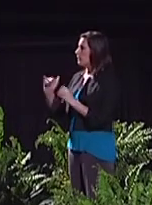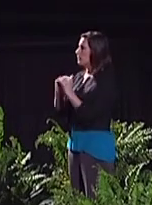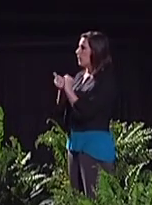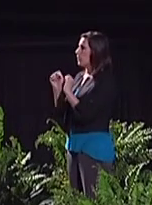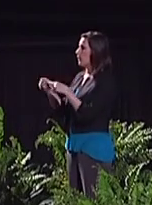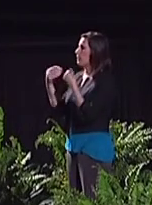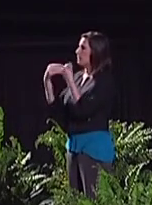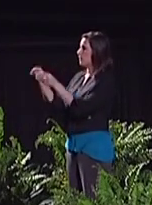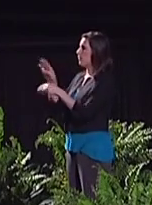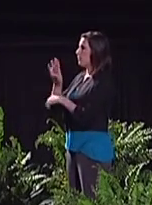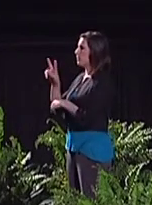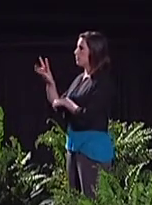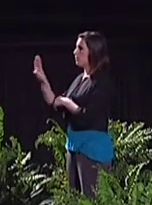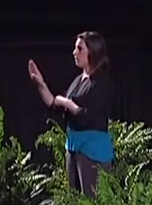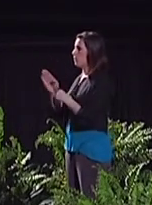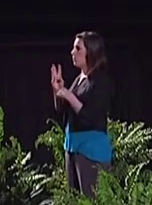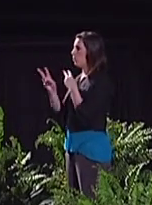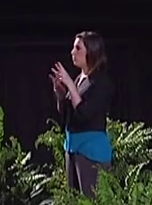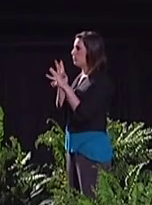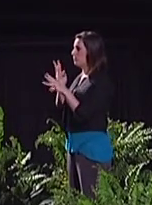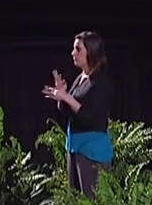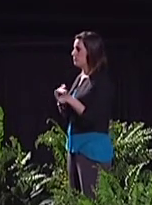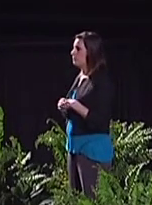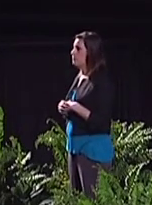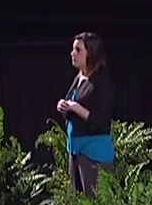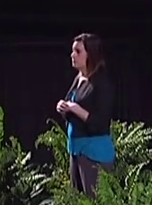world in tools like LinkedIn groups.